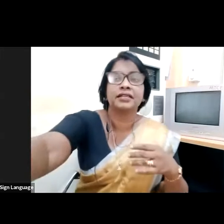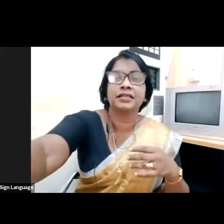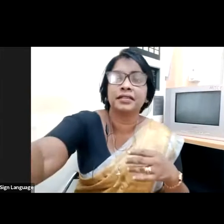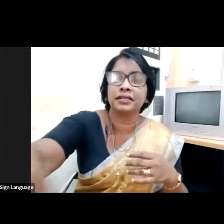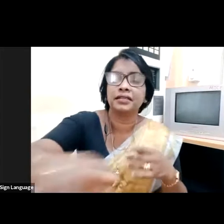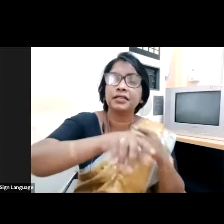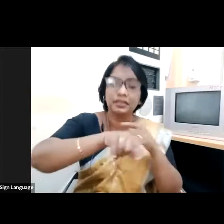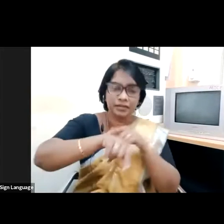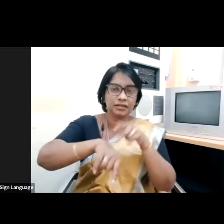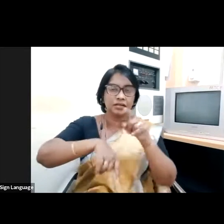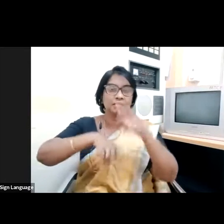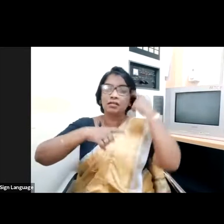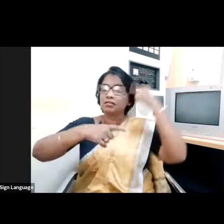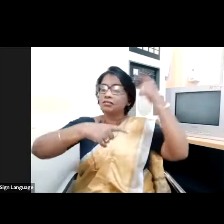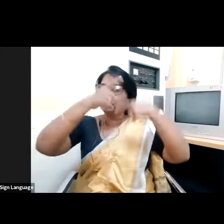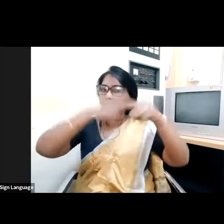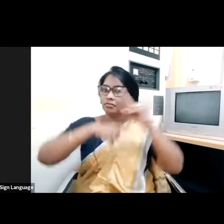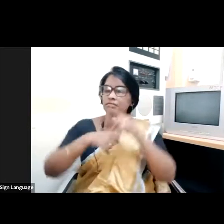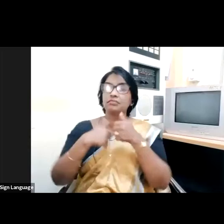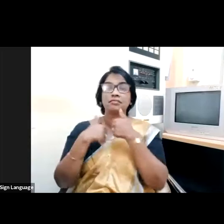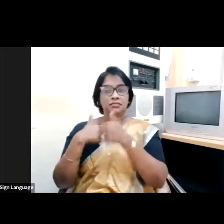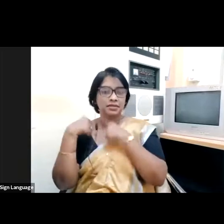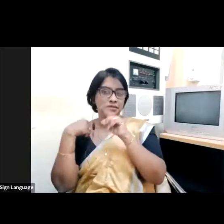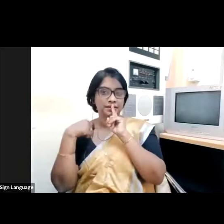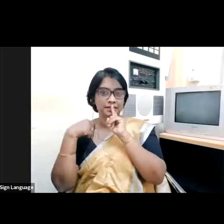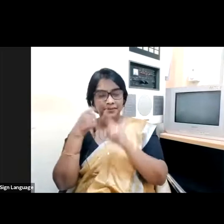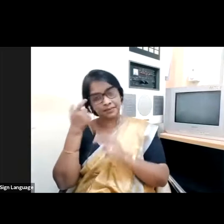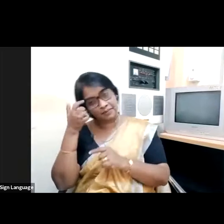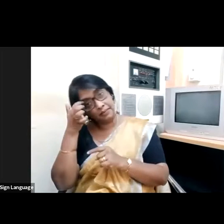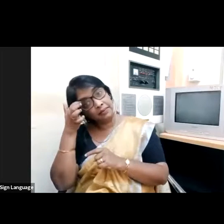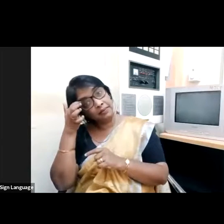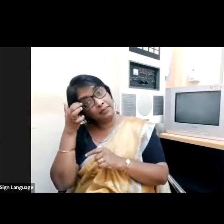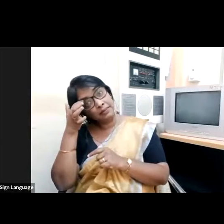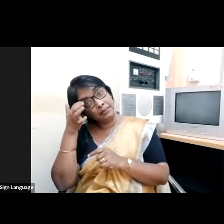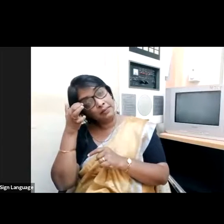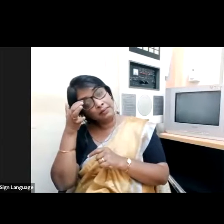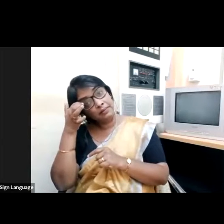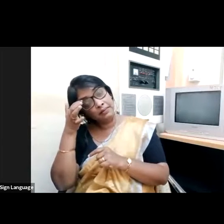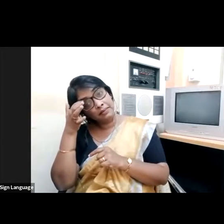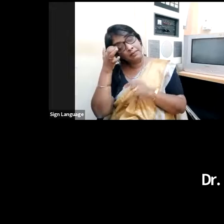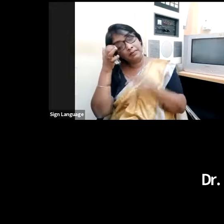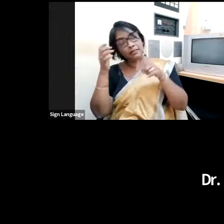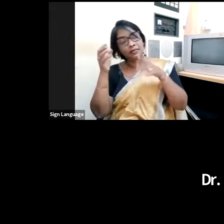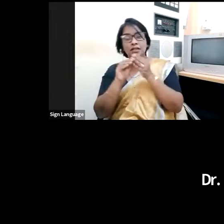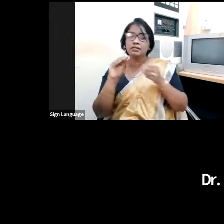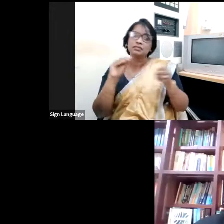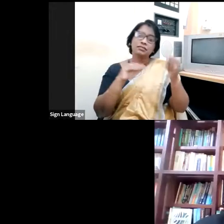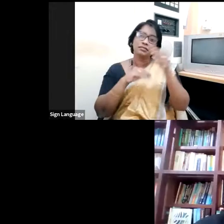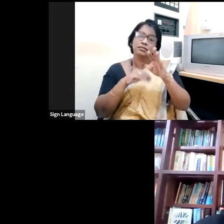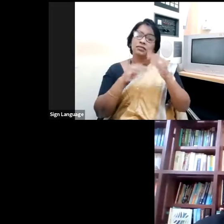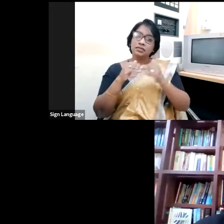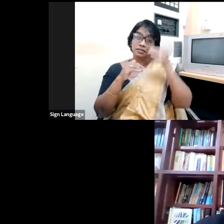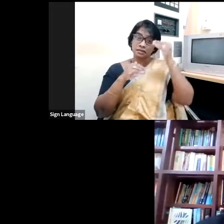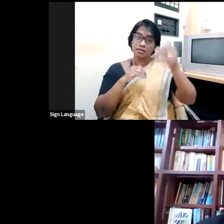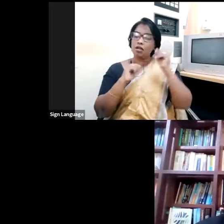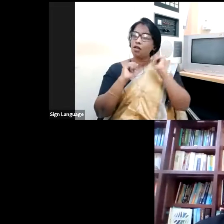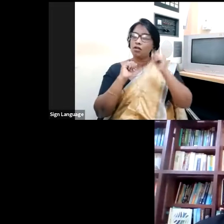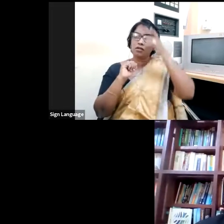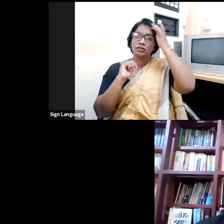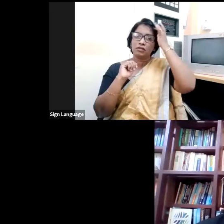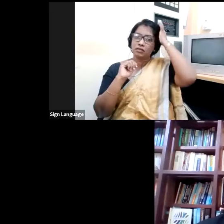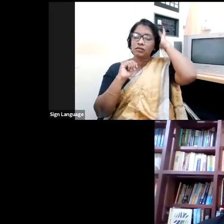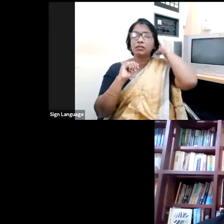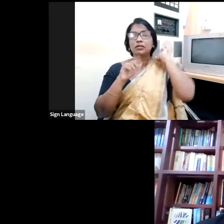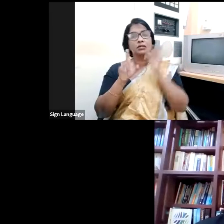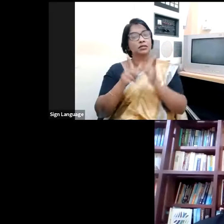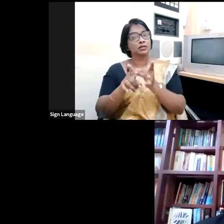also appreciate the key opportunities that we can move with. The key point I also want to make